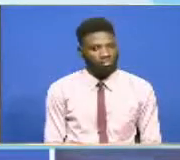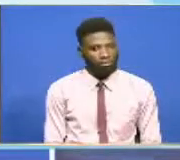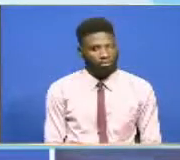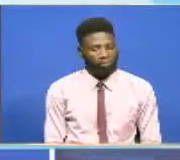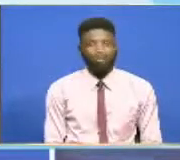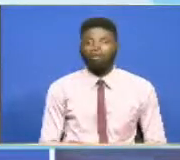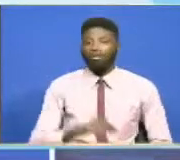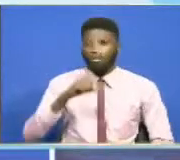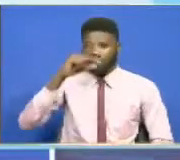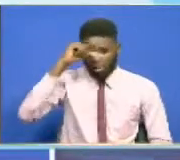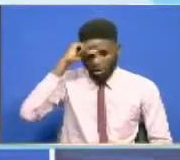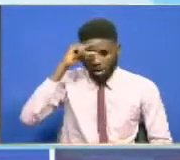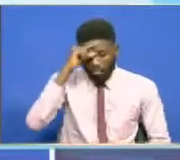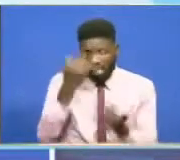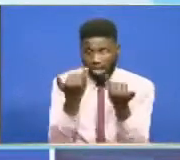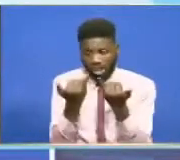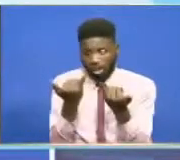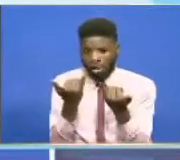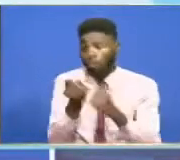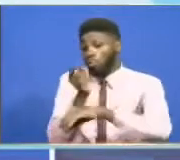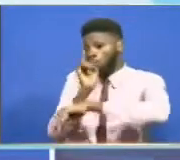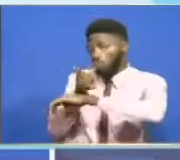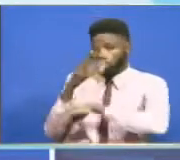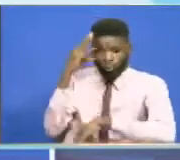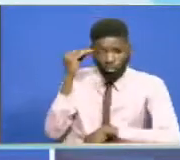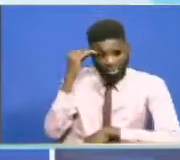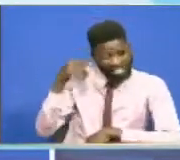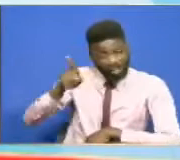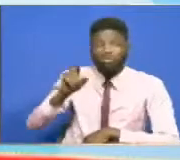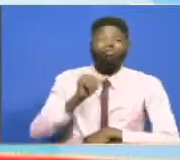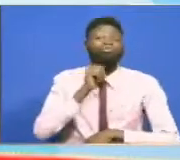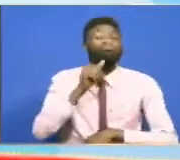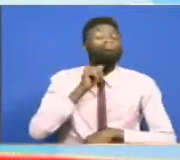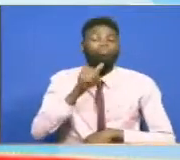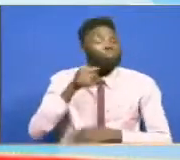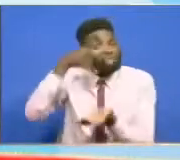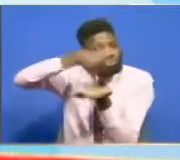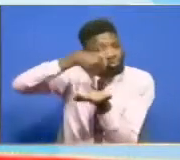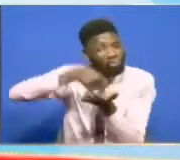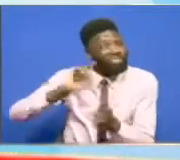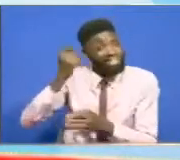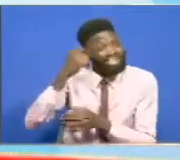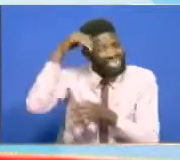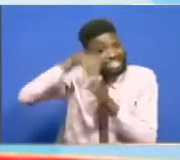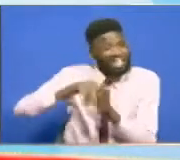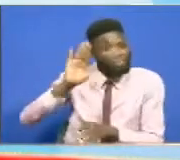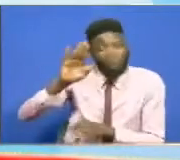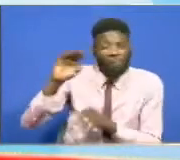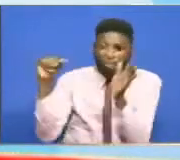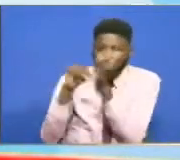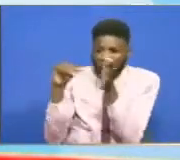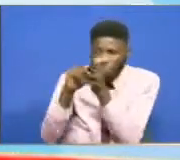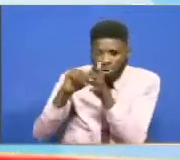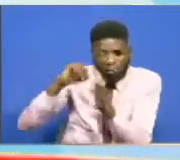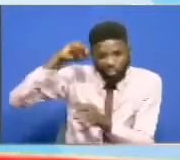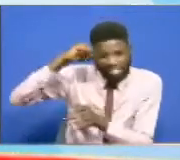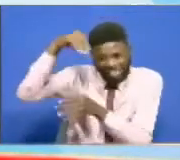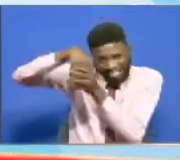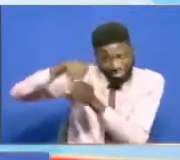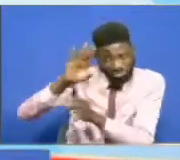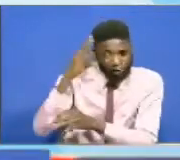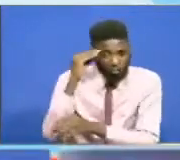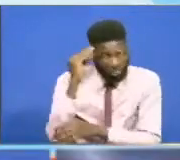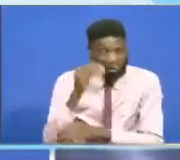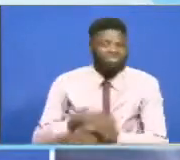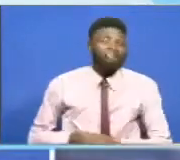The government is cautioning Somalia against dragging it into its internal affairs, dismissing claims that the Kenyan